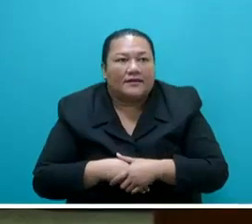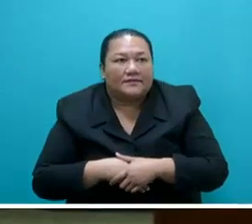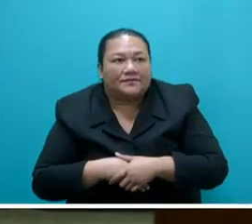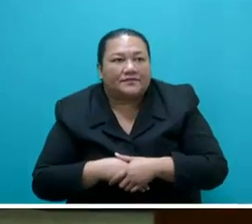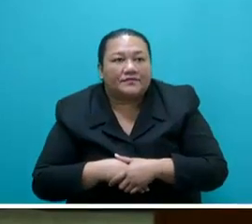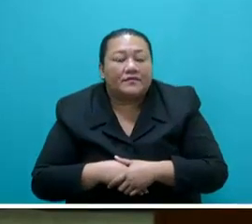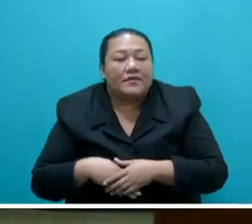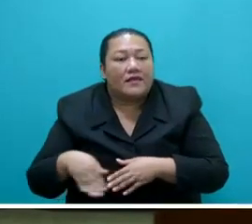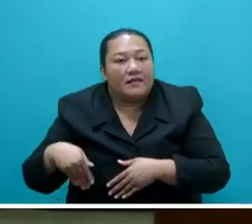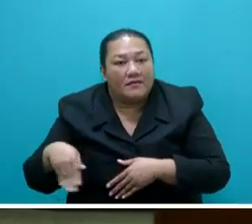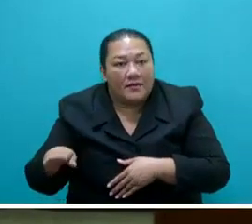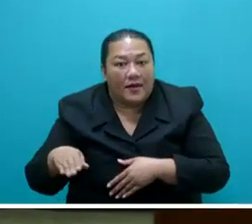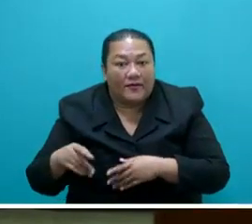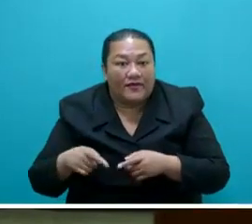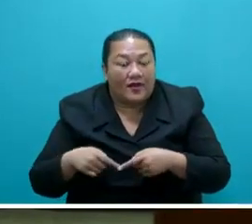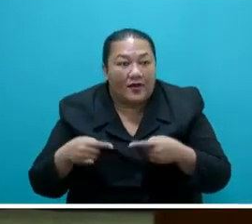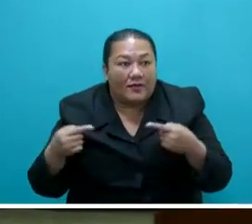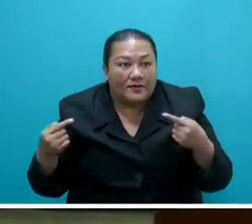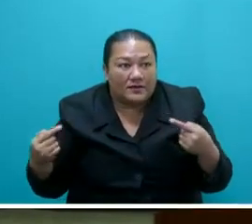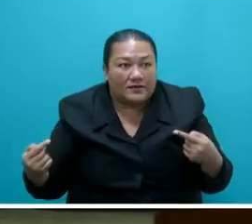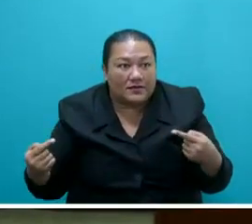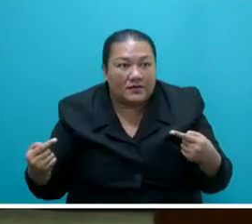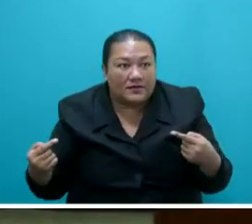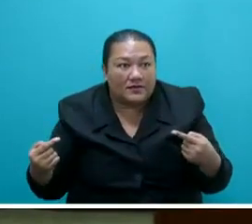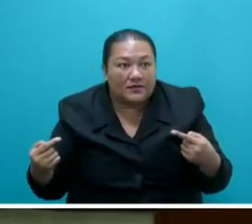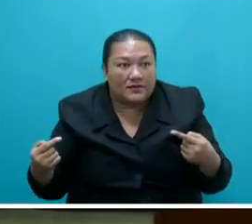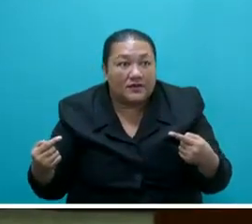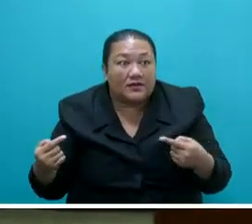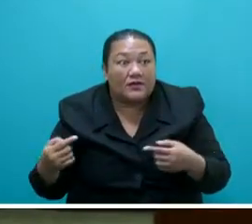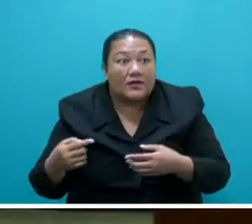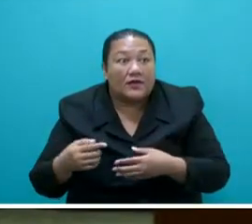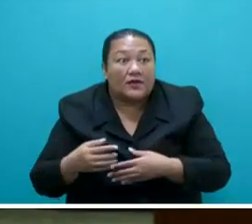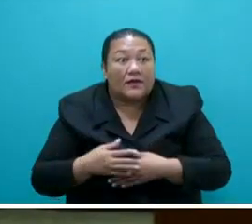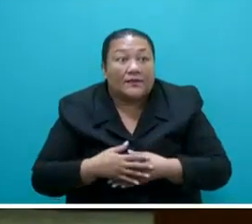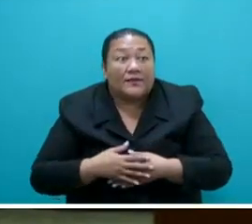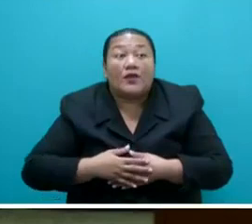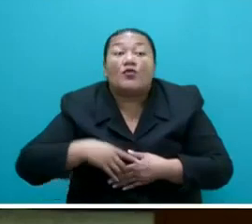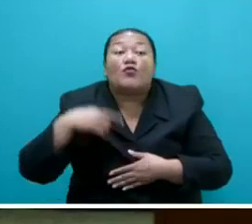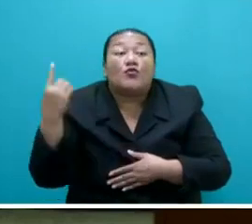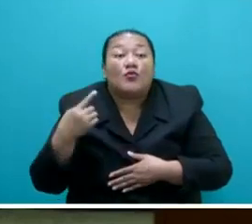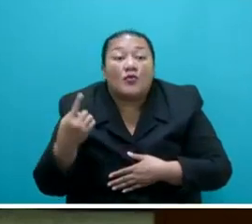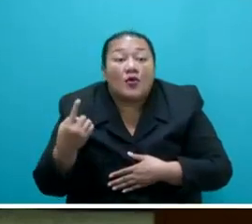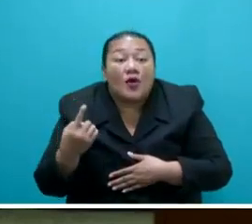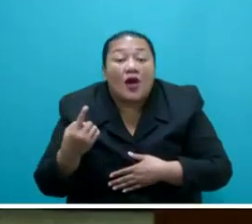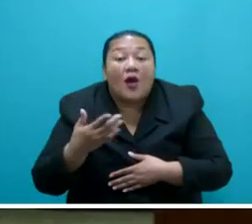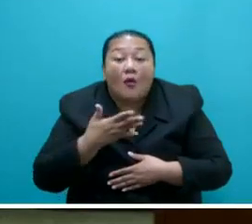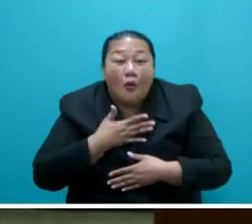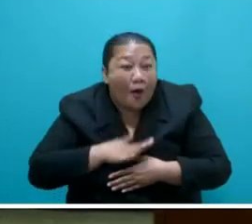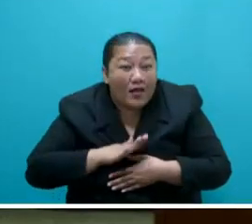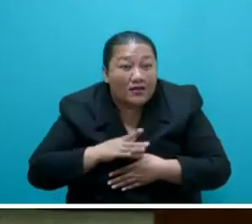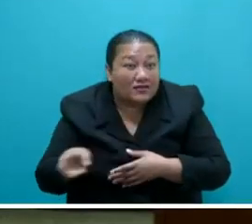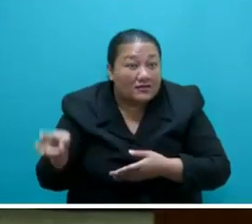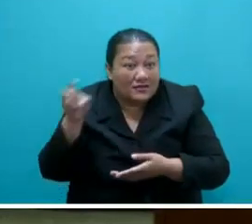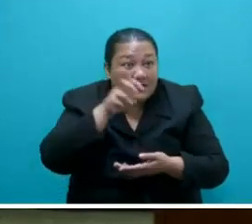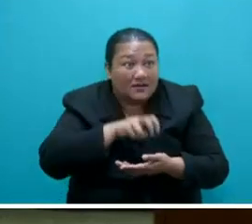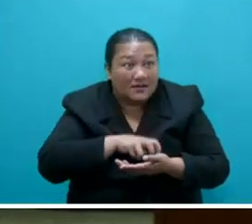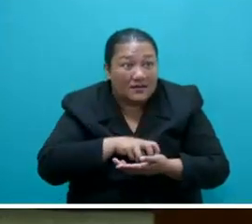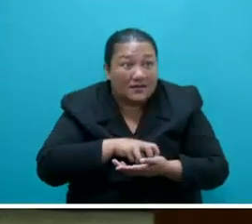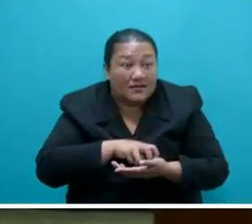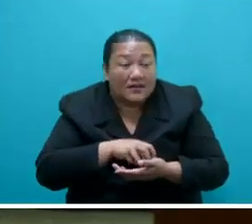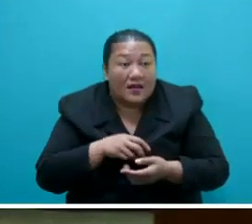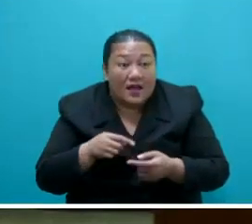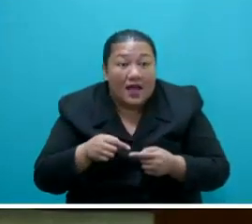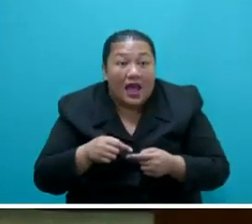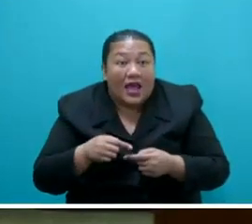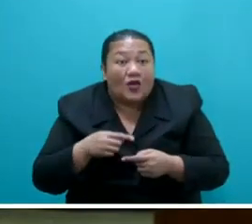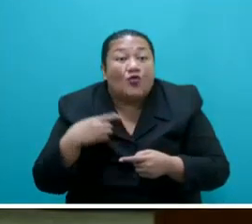Members of the opposition who so desperately want to sit on this side of the chamber, and they're willing to lie to our